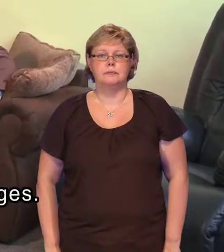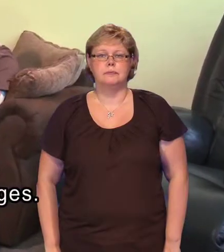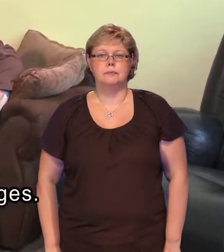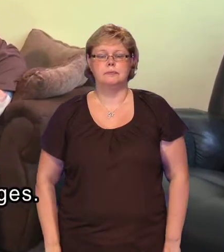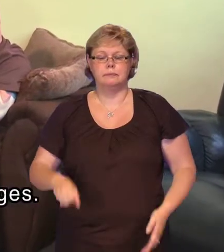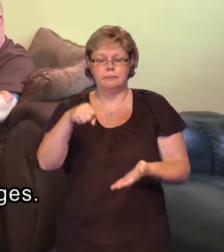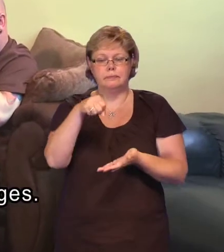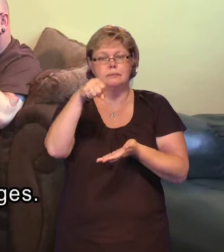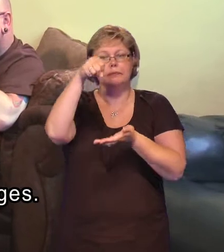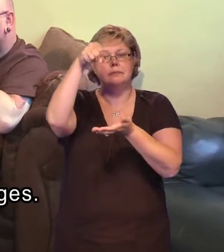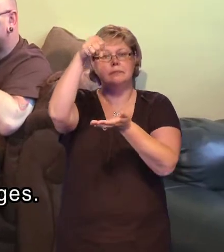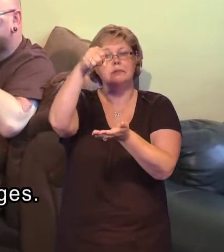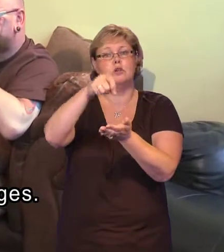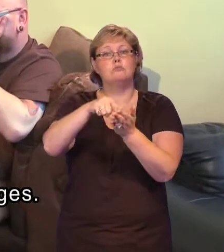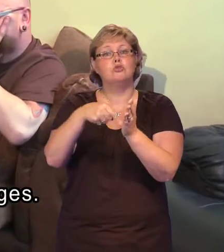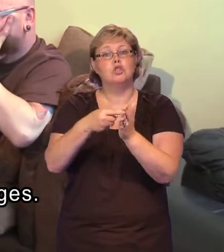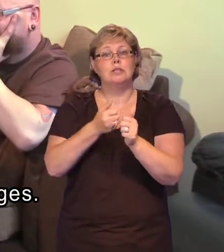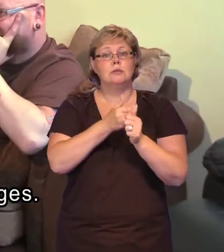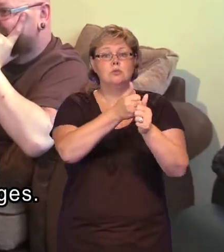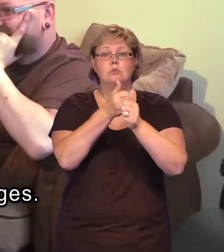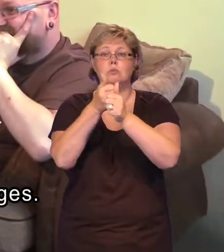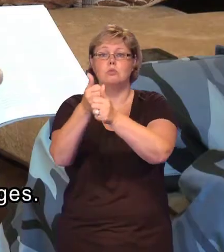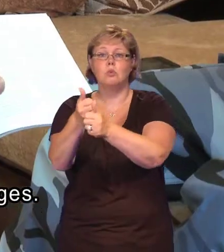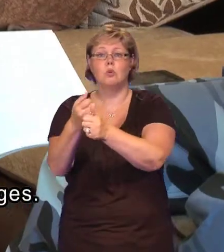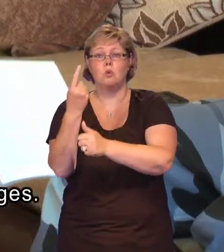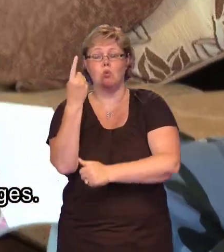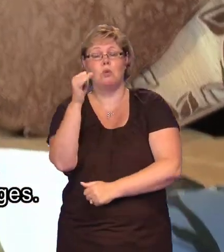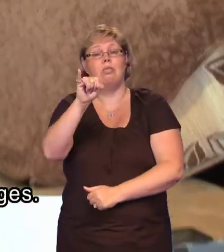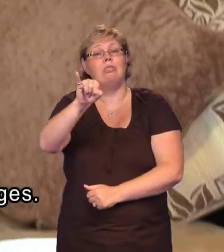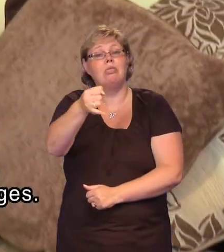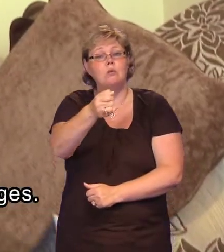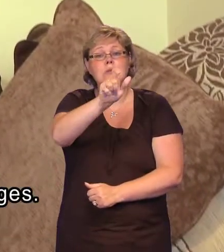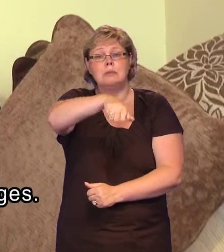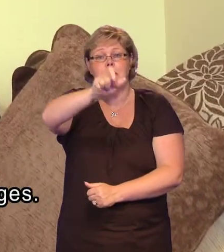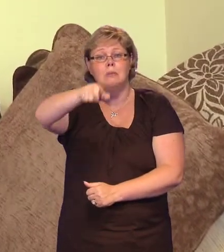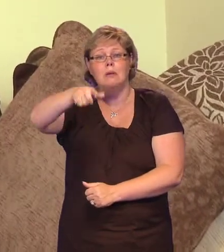The Lantern Project now supports more than 1,000 survivors of all ages.